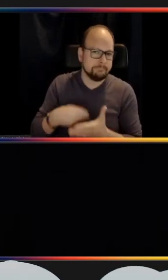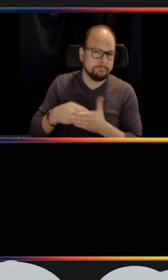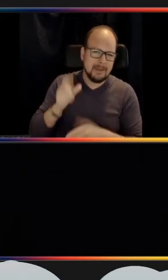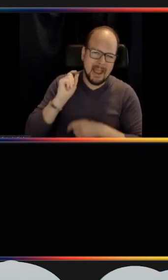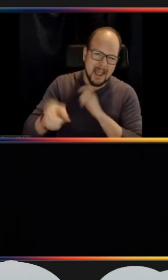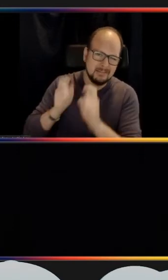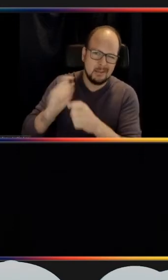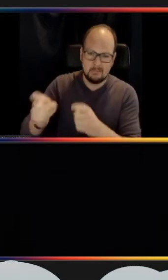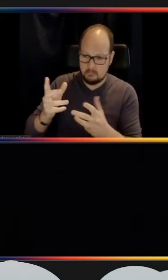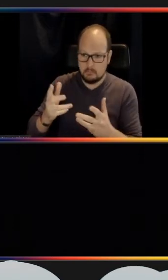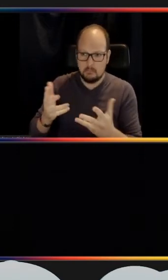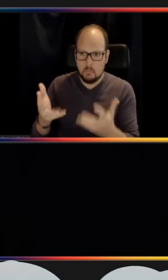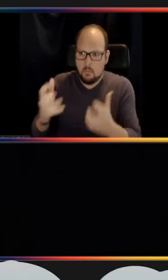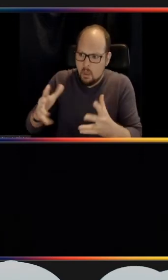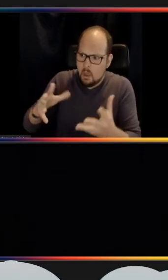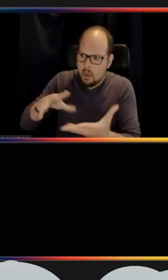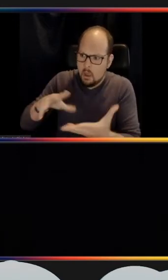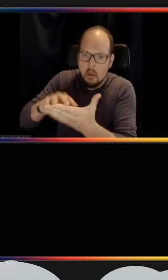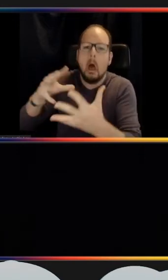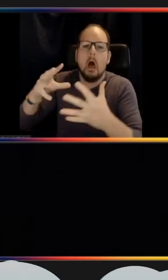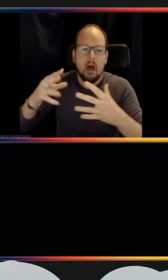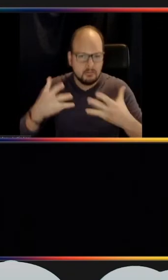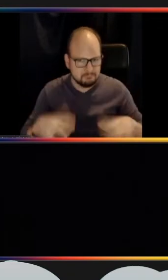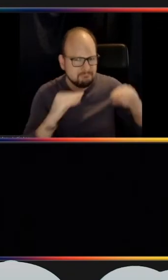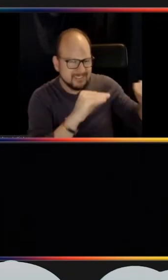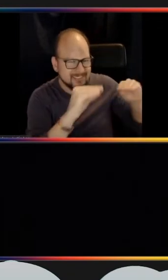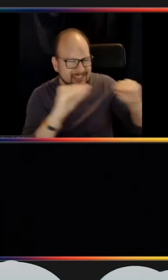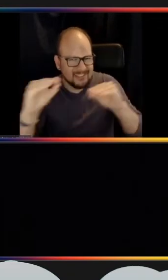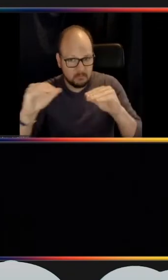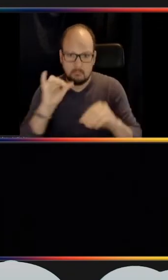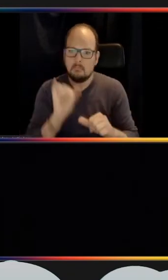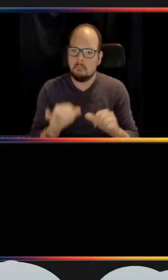some really meaningful conversations would be happening in the Alvarez household. So,